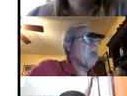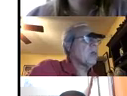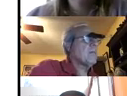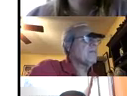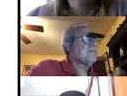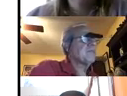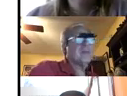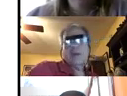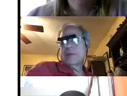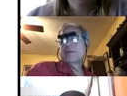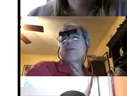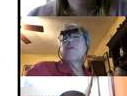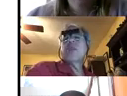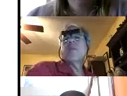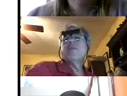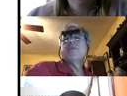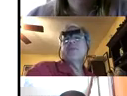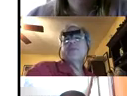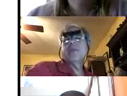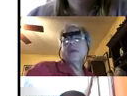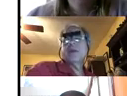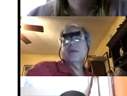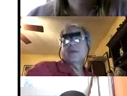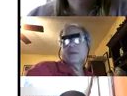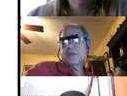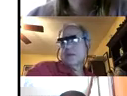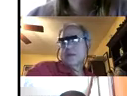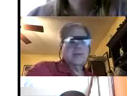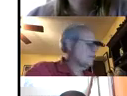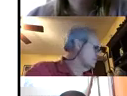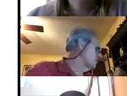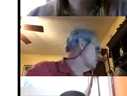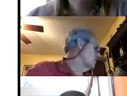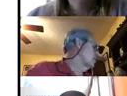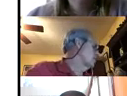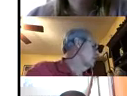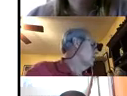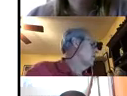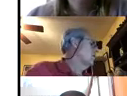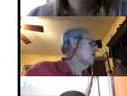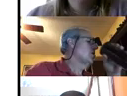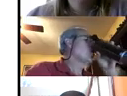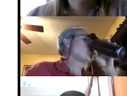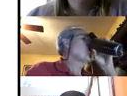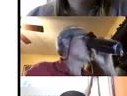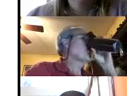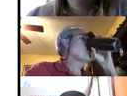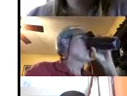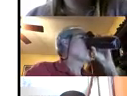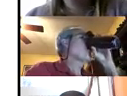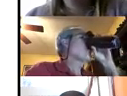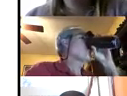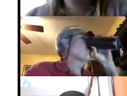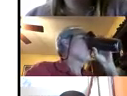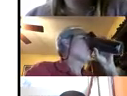knowing me and how I was, it took me a little bit longer to mature as a person. So I know that as to have a child